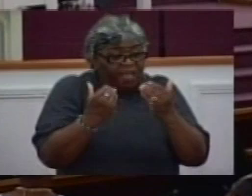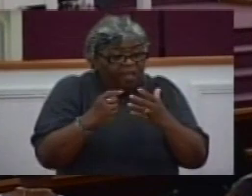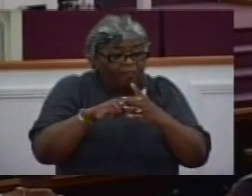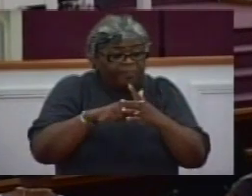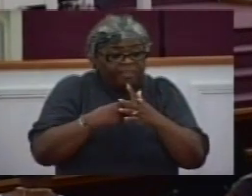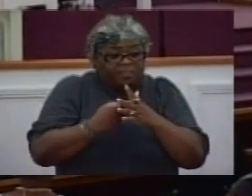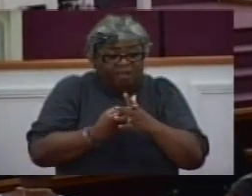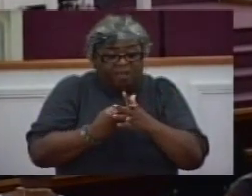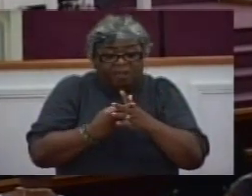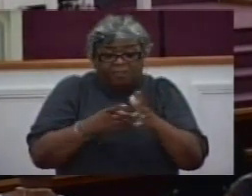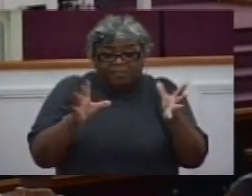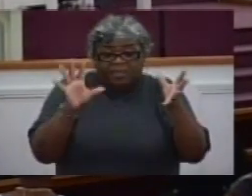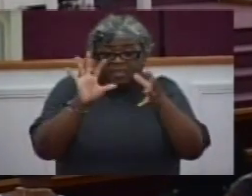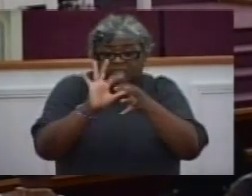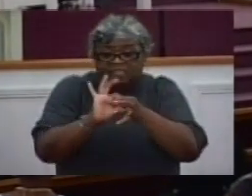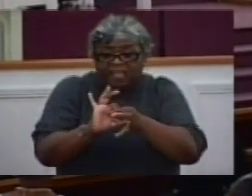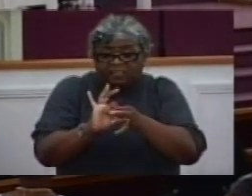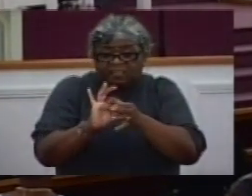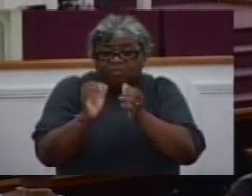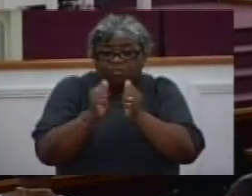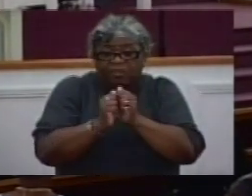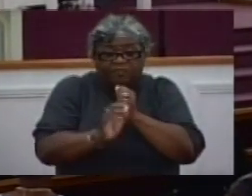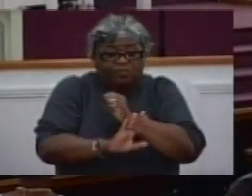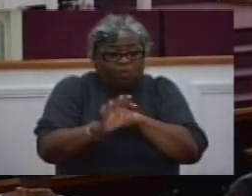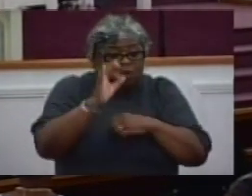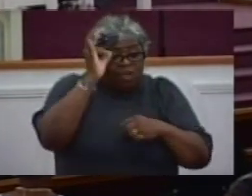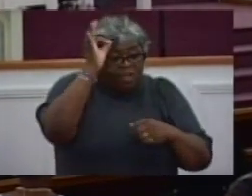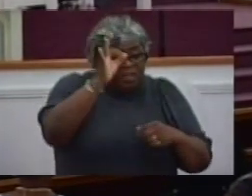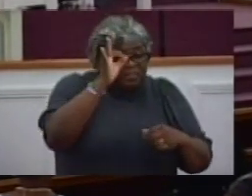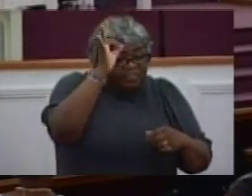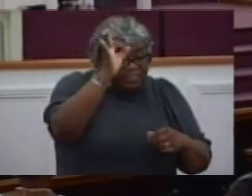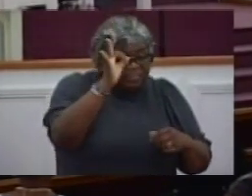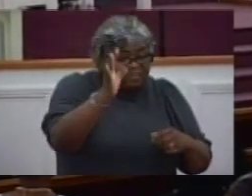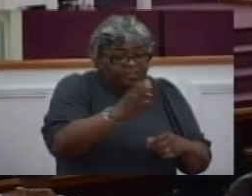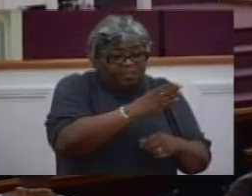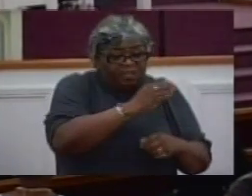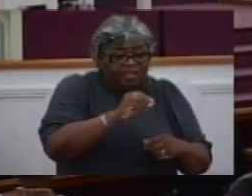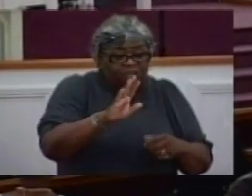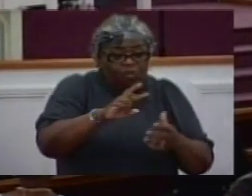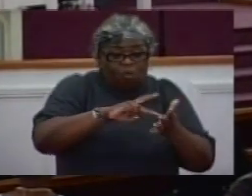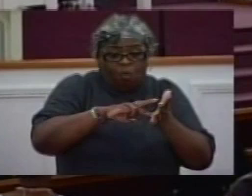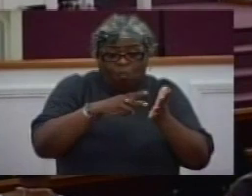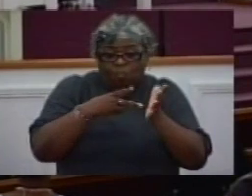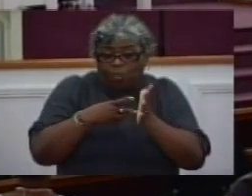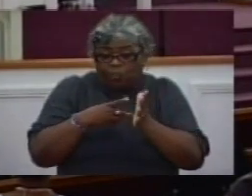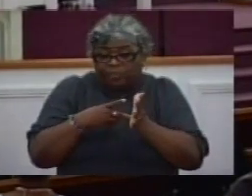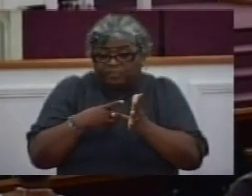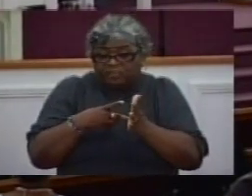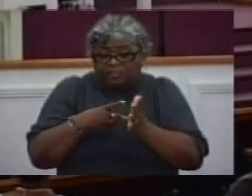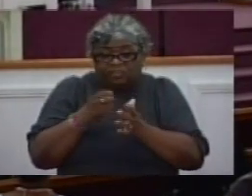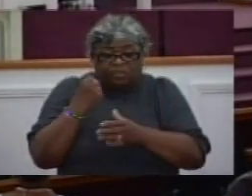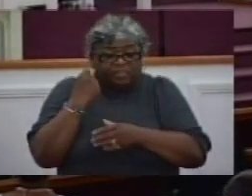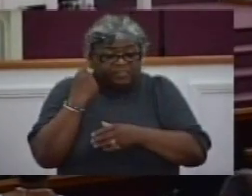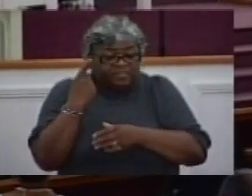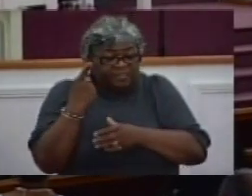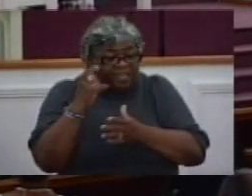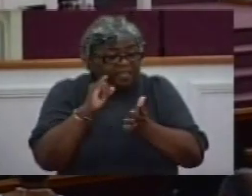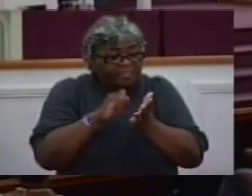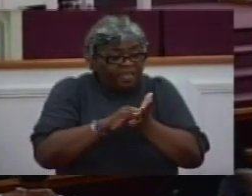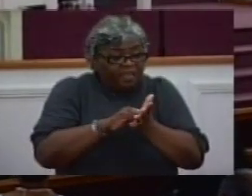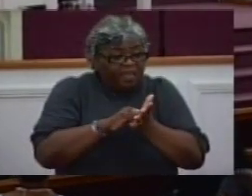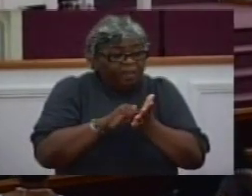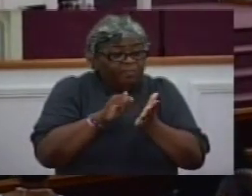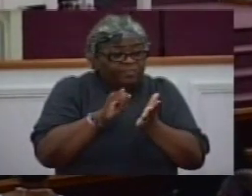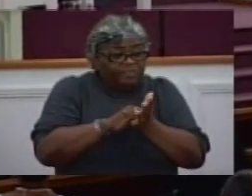become connected with your destiny and your purpose. To understand that, that